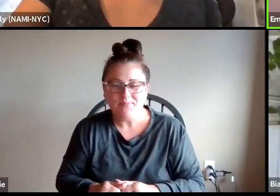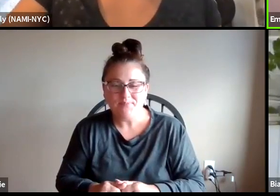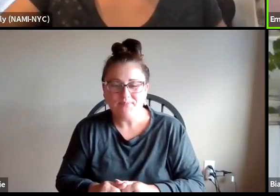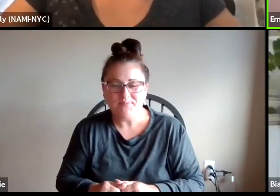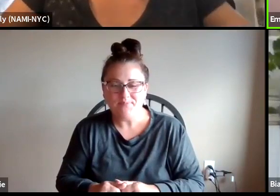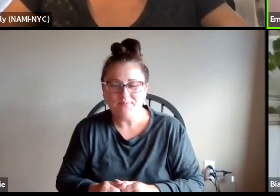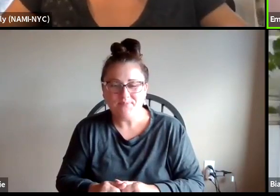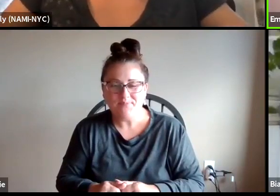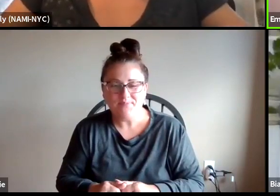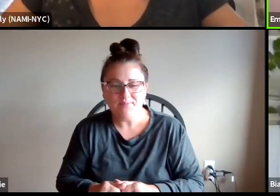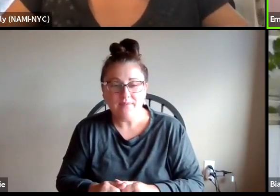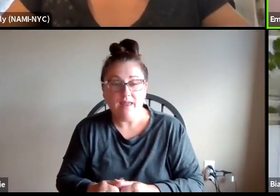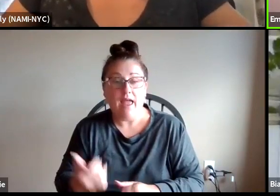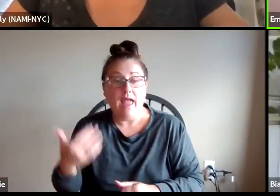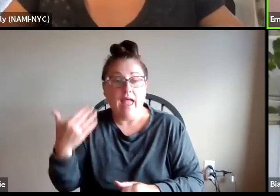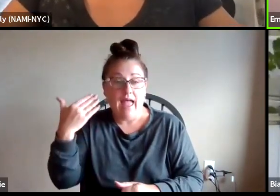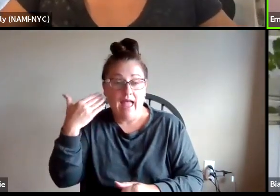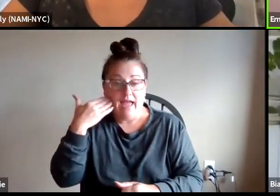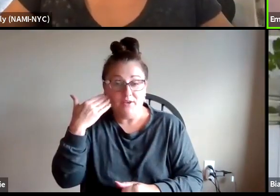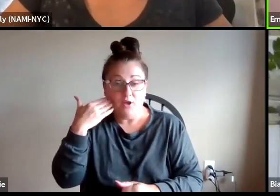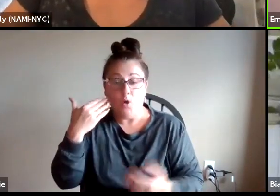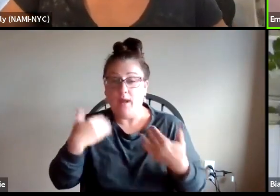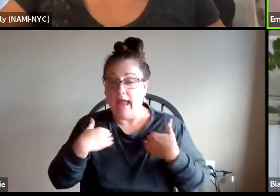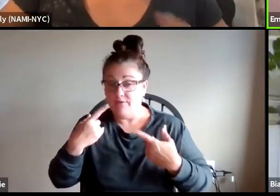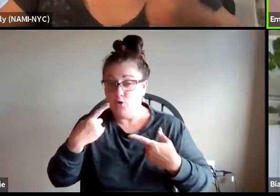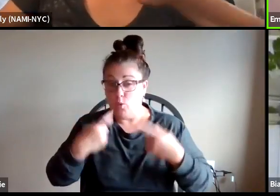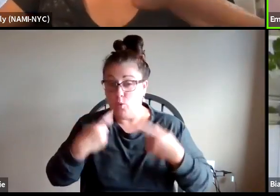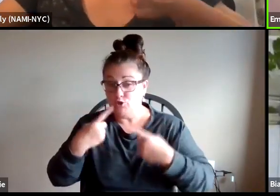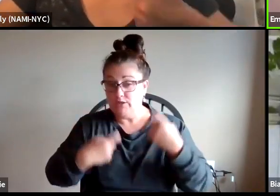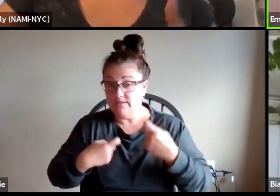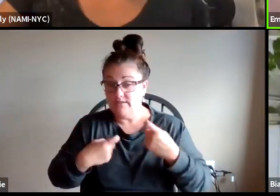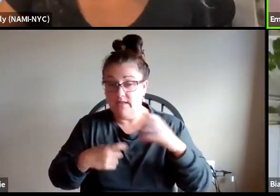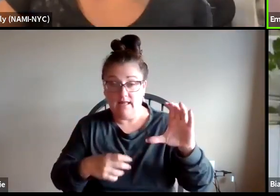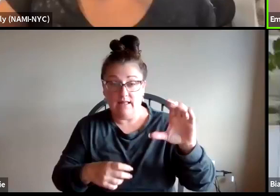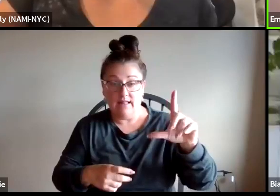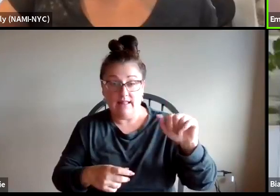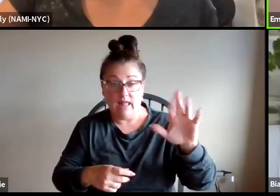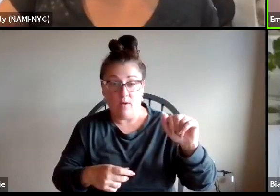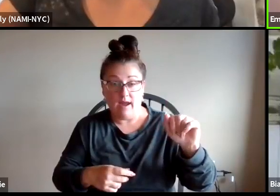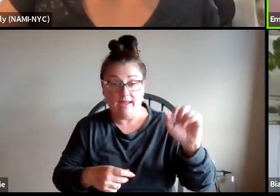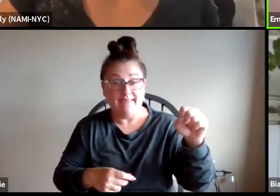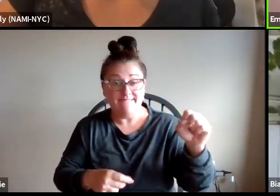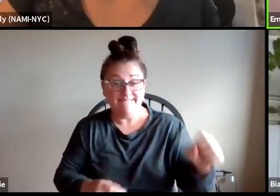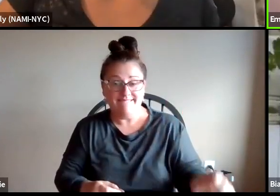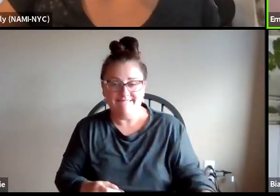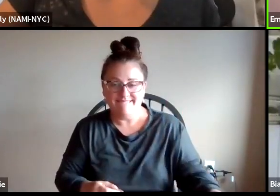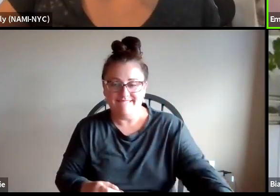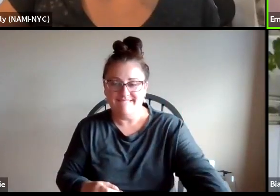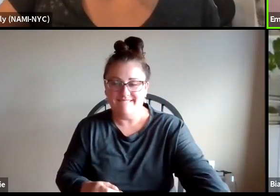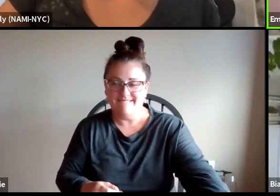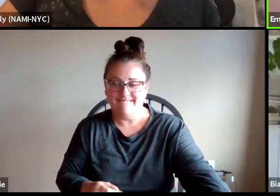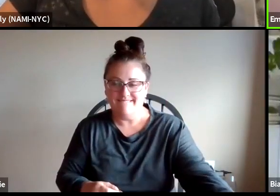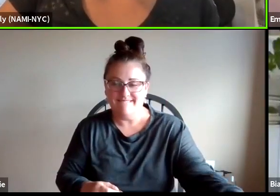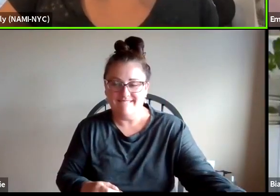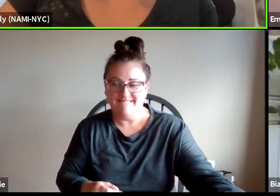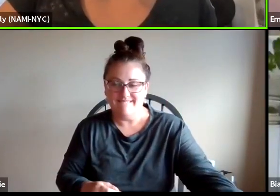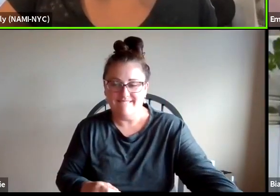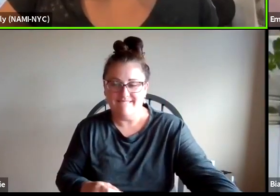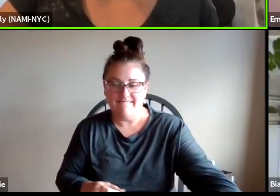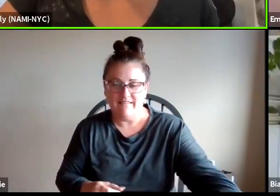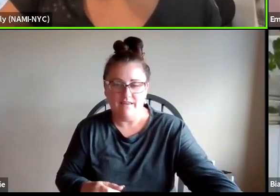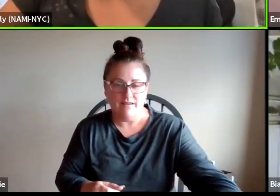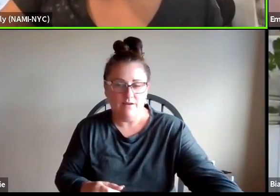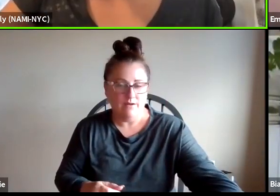So I know we may have some questions, Clara. Let's see what they are. We